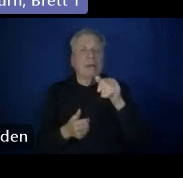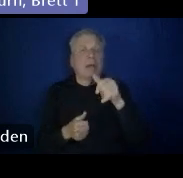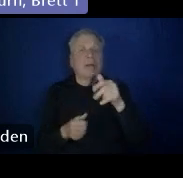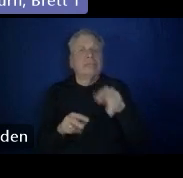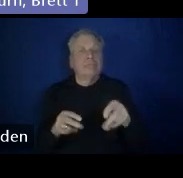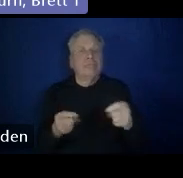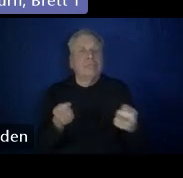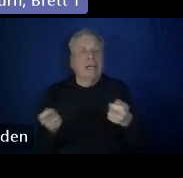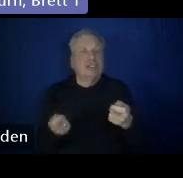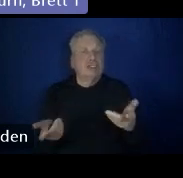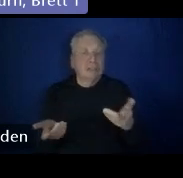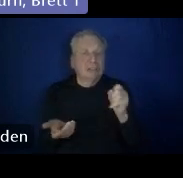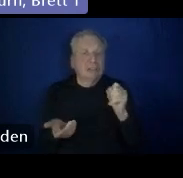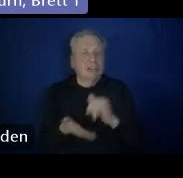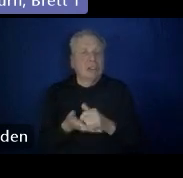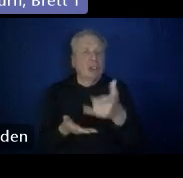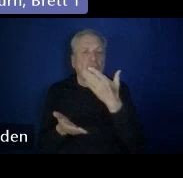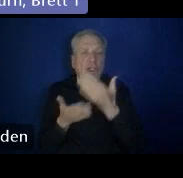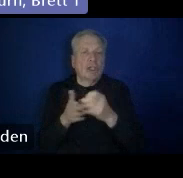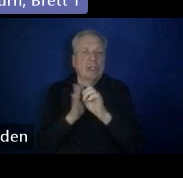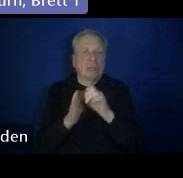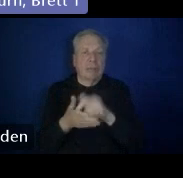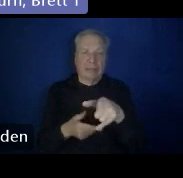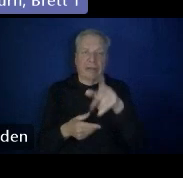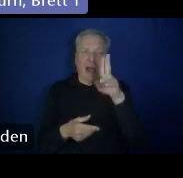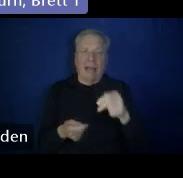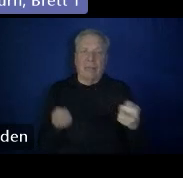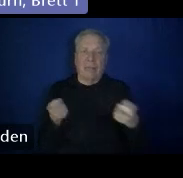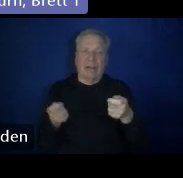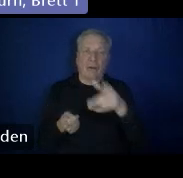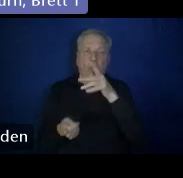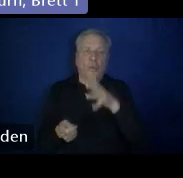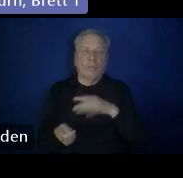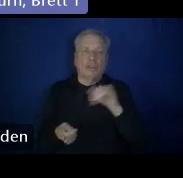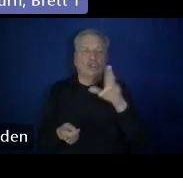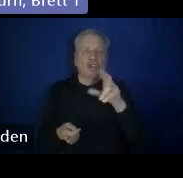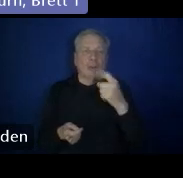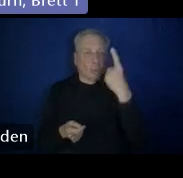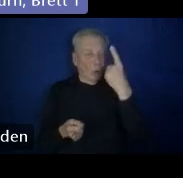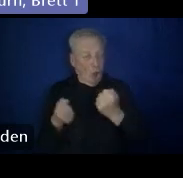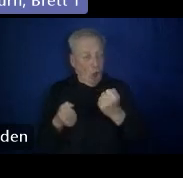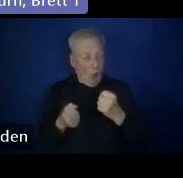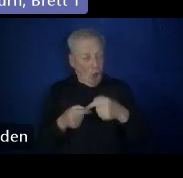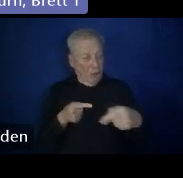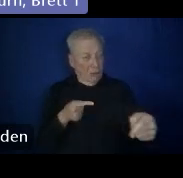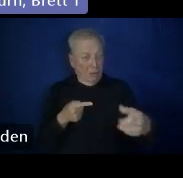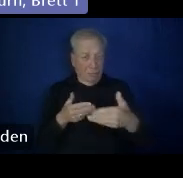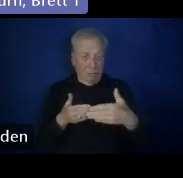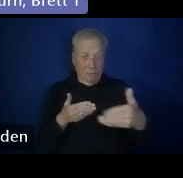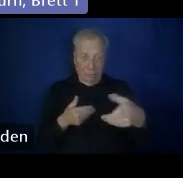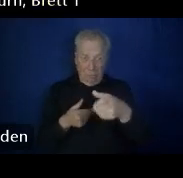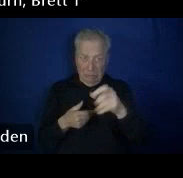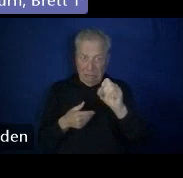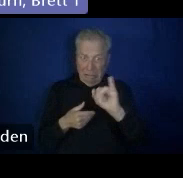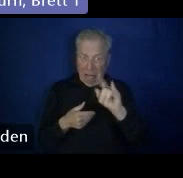a good example of an unmanaged bear jam. This woman is just a car's length away from a pretty good sized bear